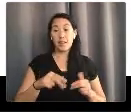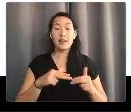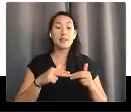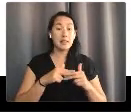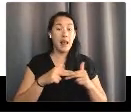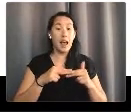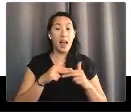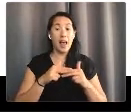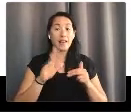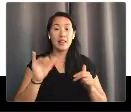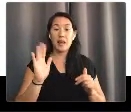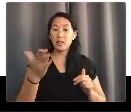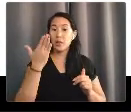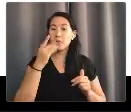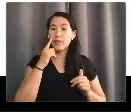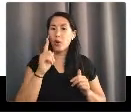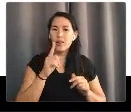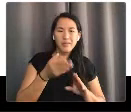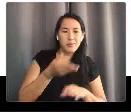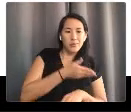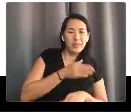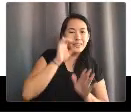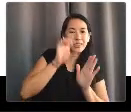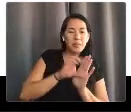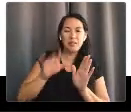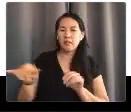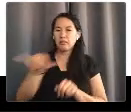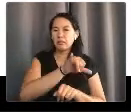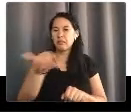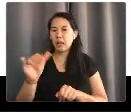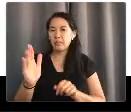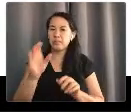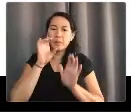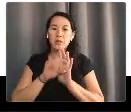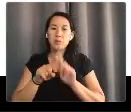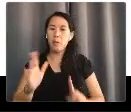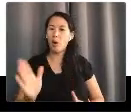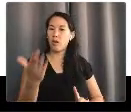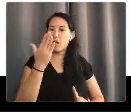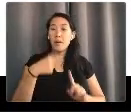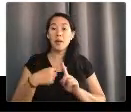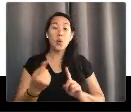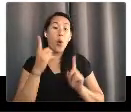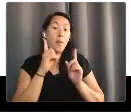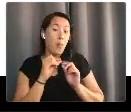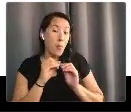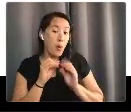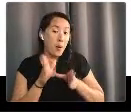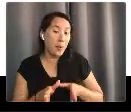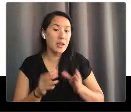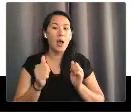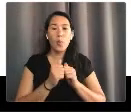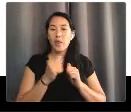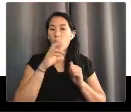close-up of the previous image in the circle, and also includes an additional figure who is holding a paintbrush and wearing an orange